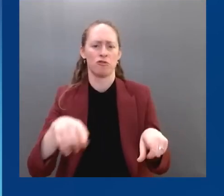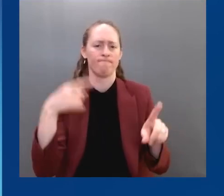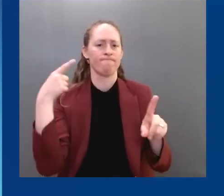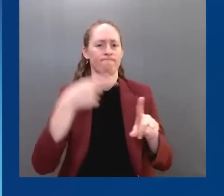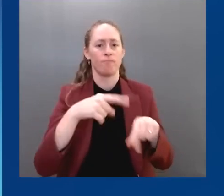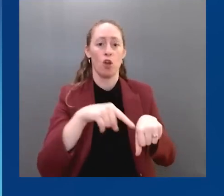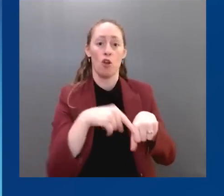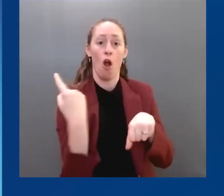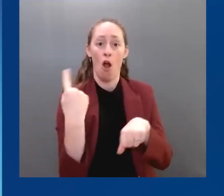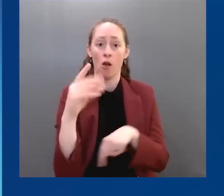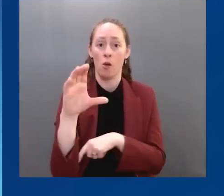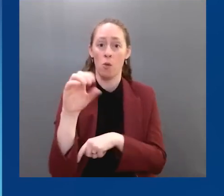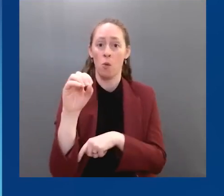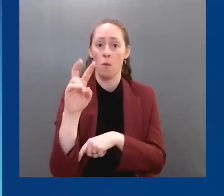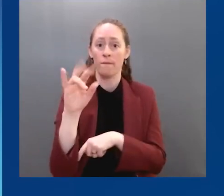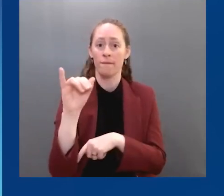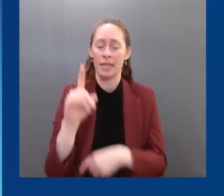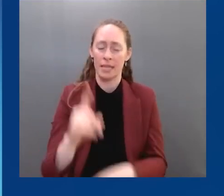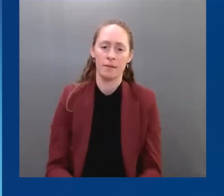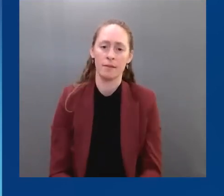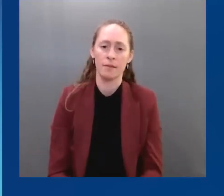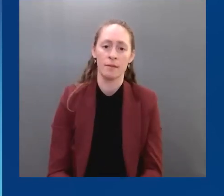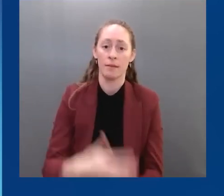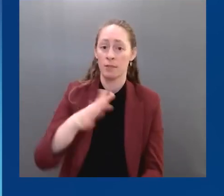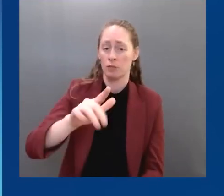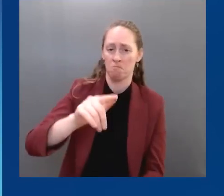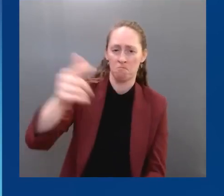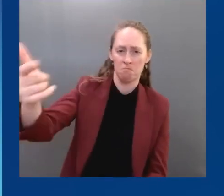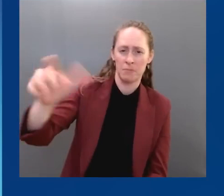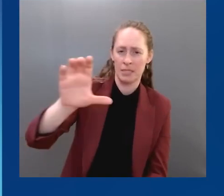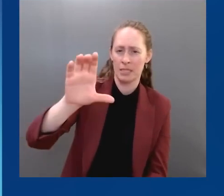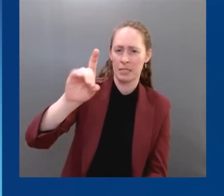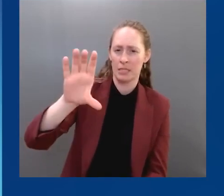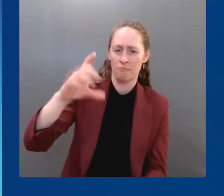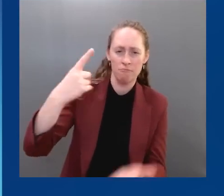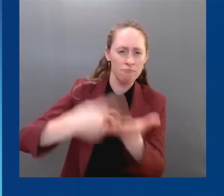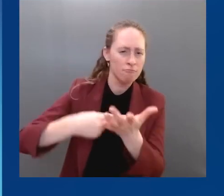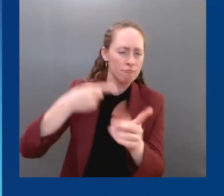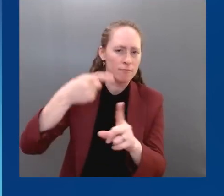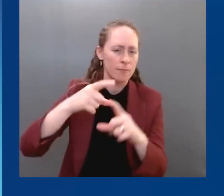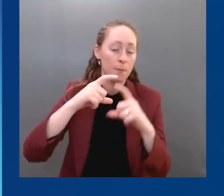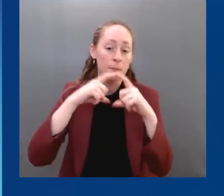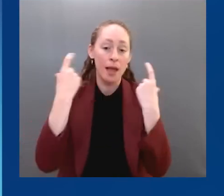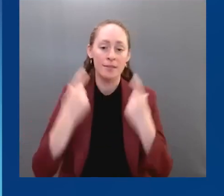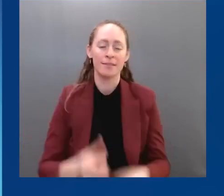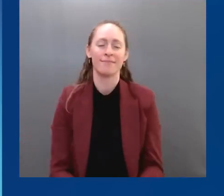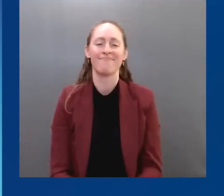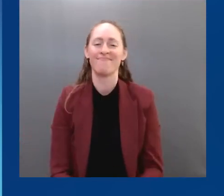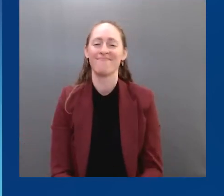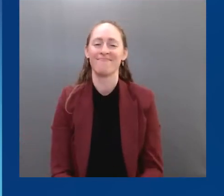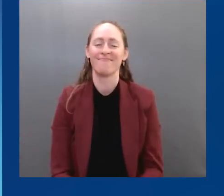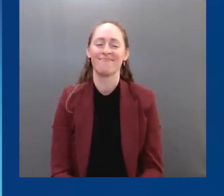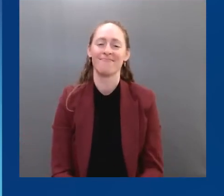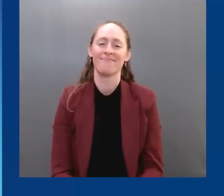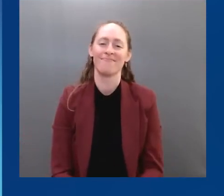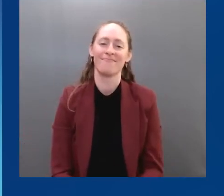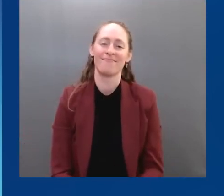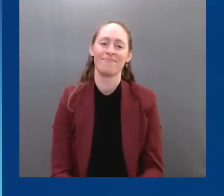pump the question of where we are with masks on public transport to you in a second. So